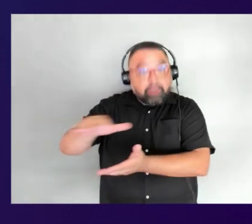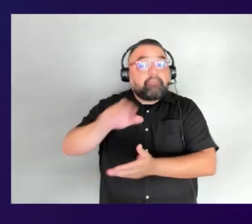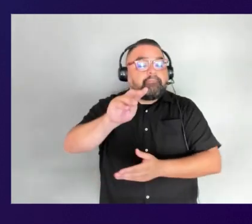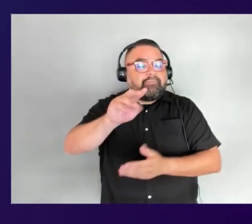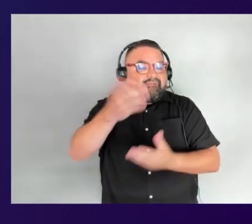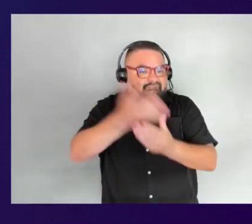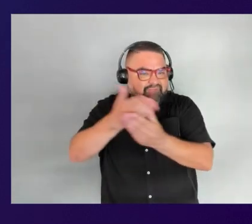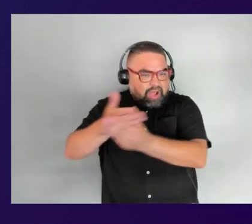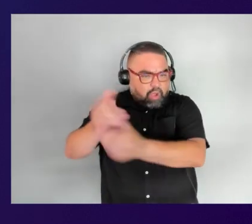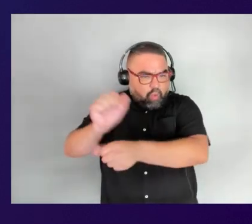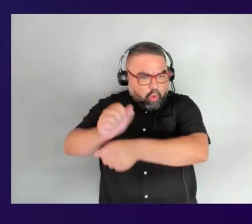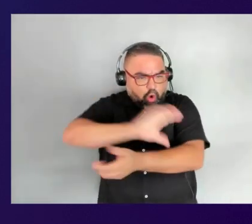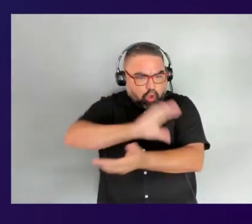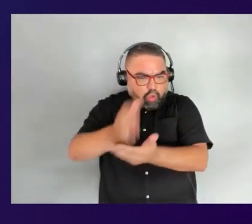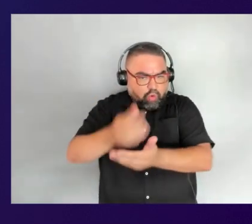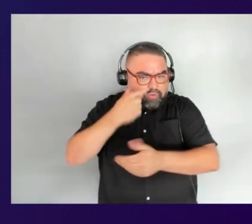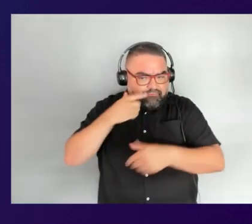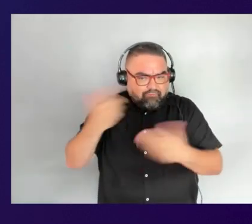Amazon FSx.